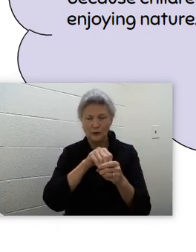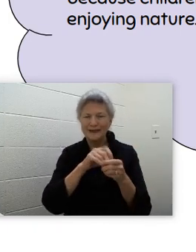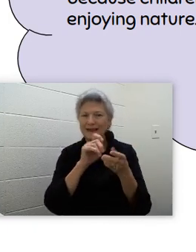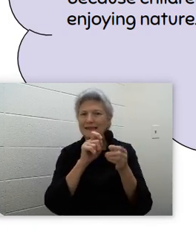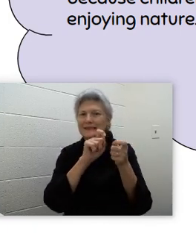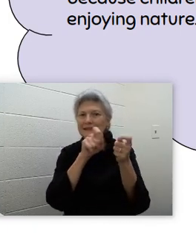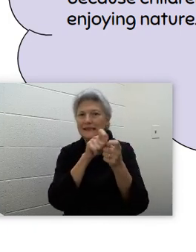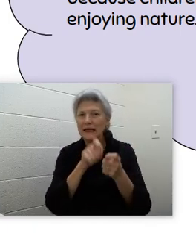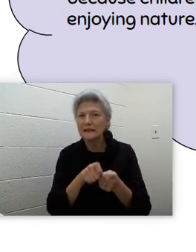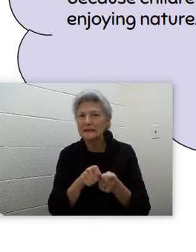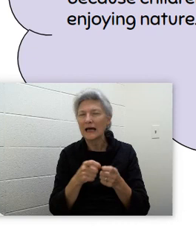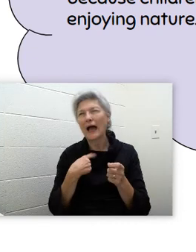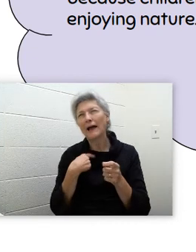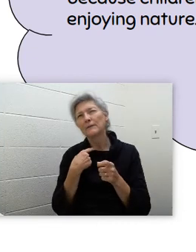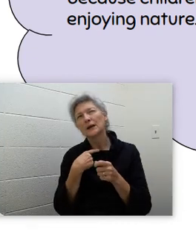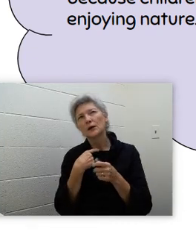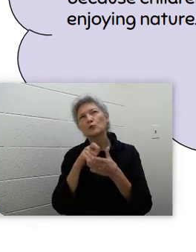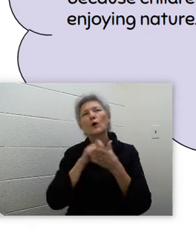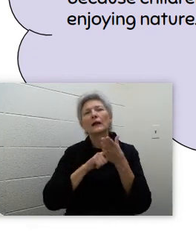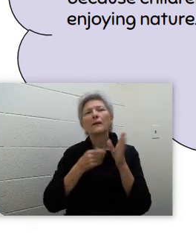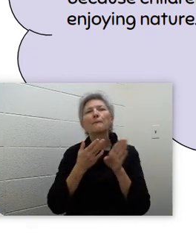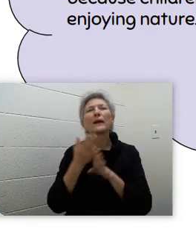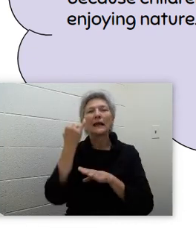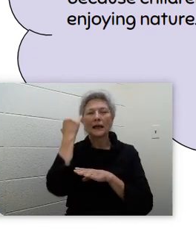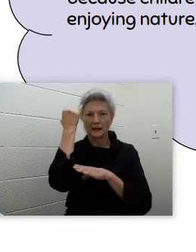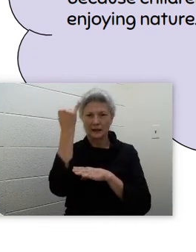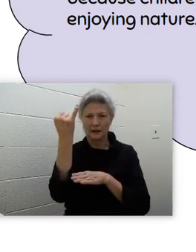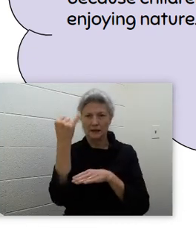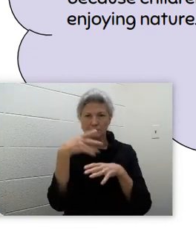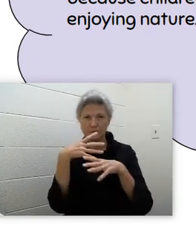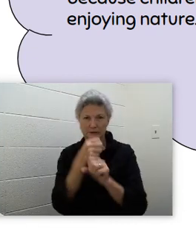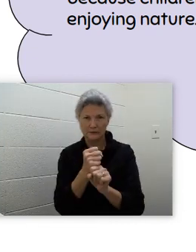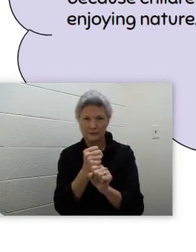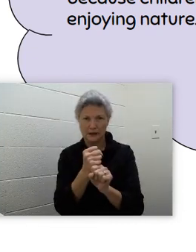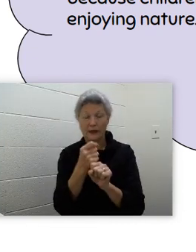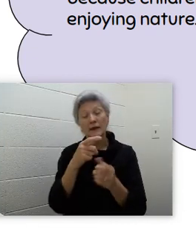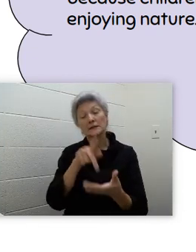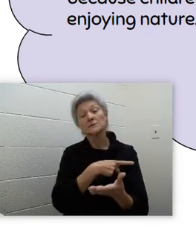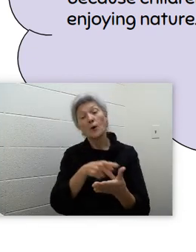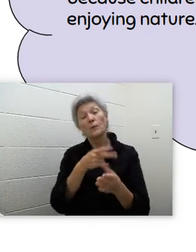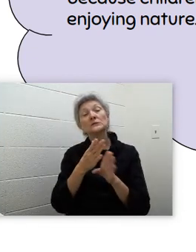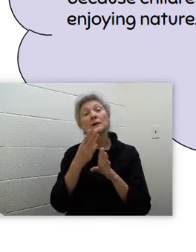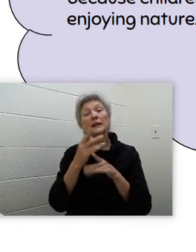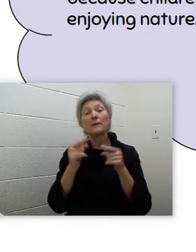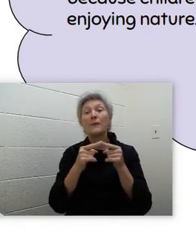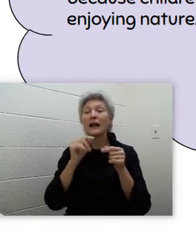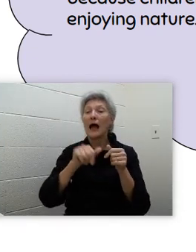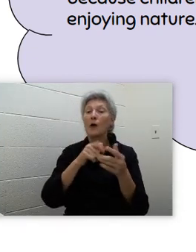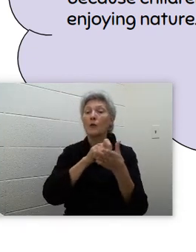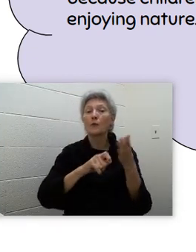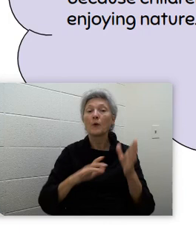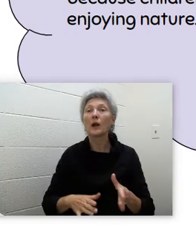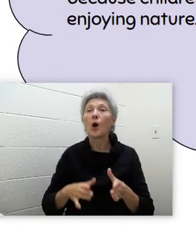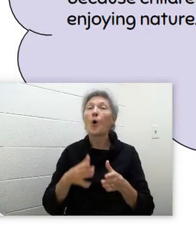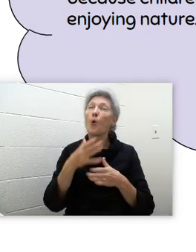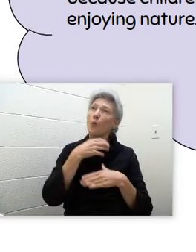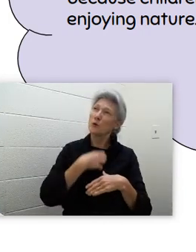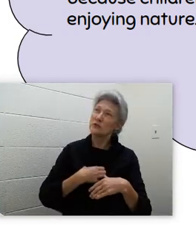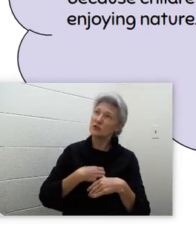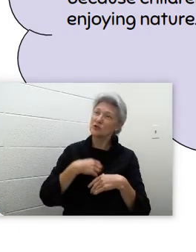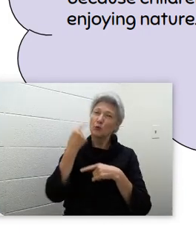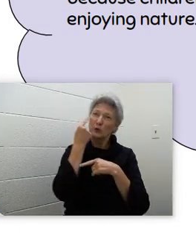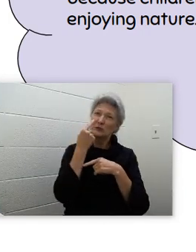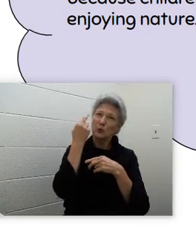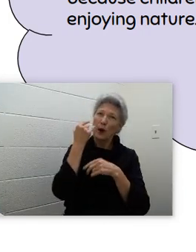form myself a main idea. This poem is mainly about how the poet wishes that the reason why the birches